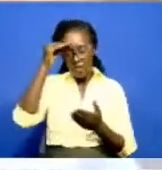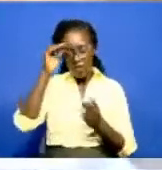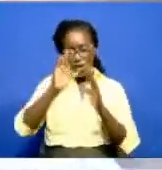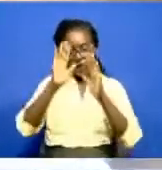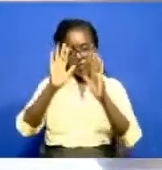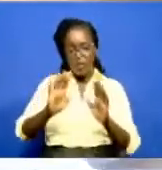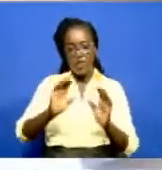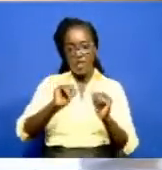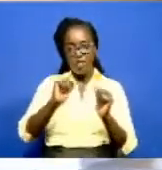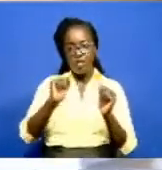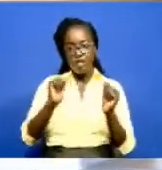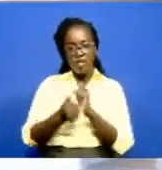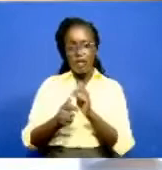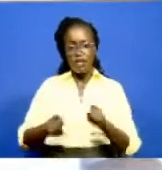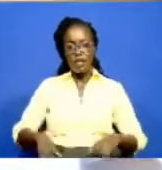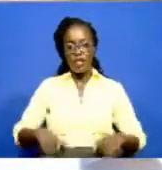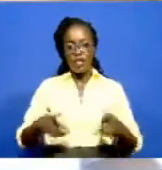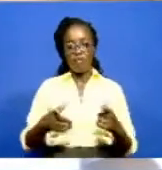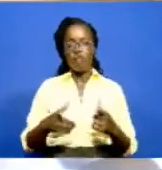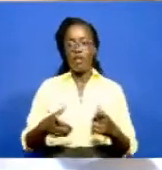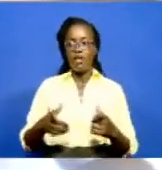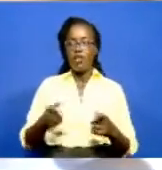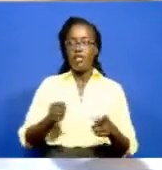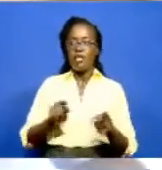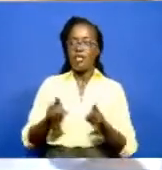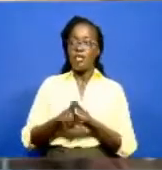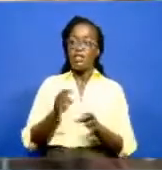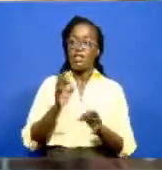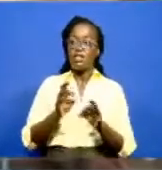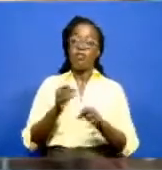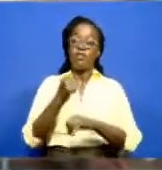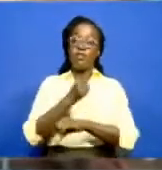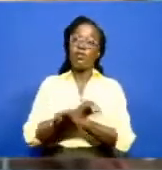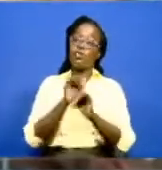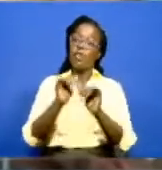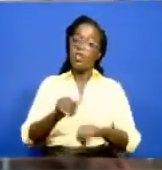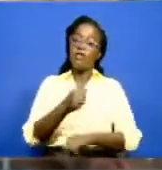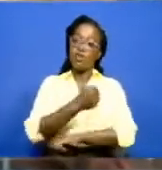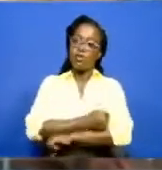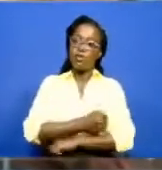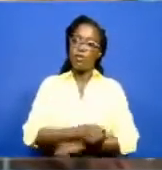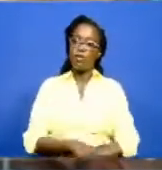tu, tafadhalini ukiwa uko shule, kuwa uko shule.